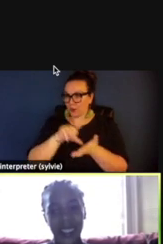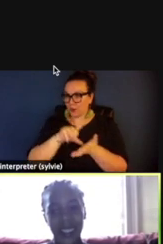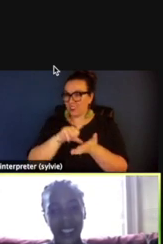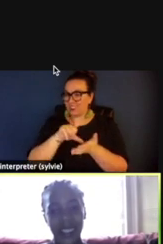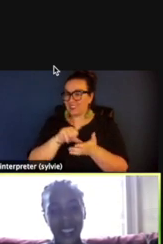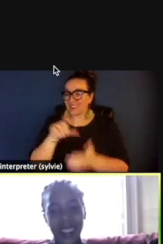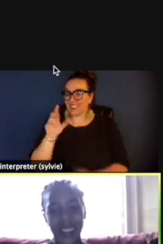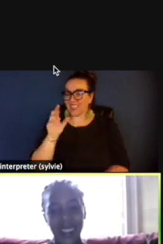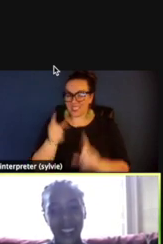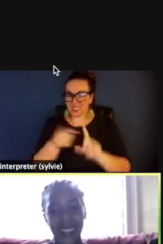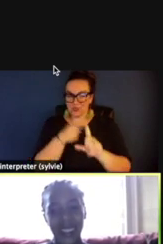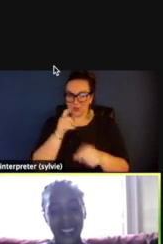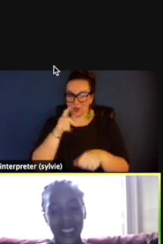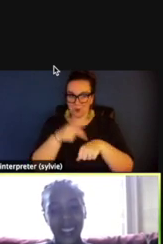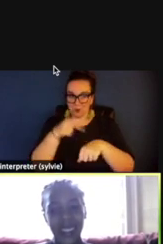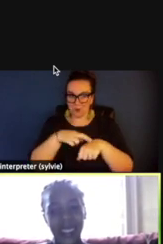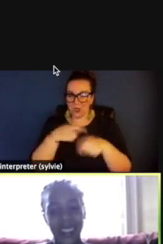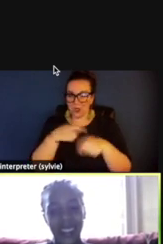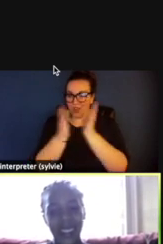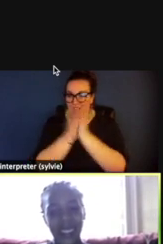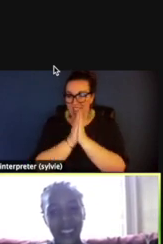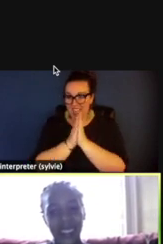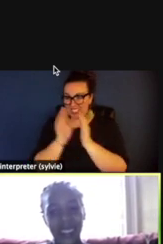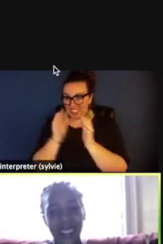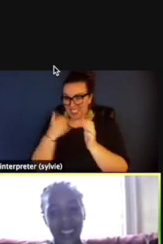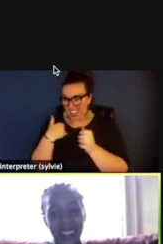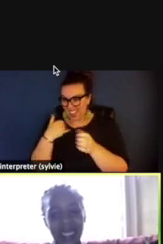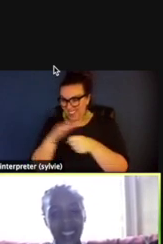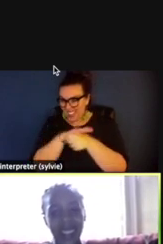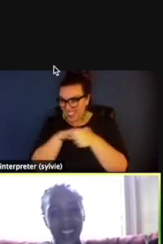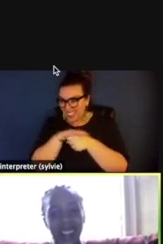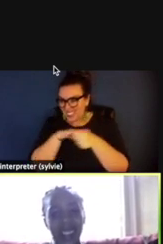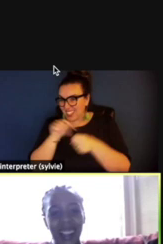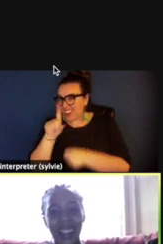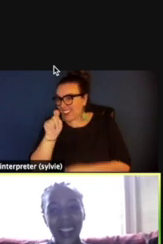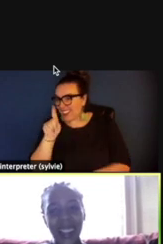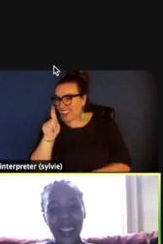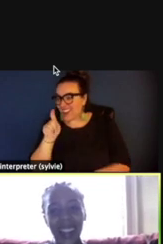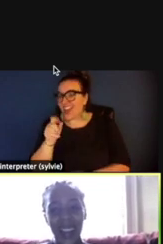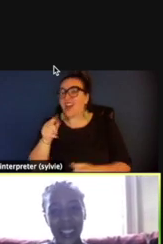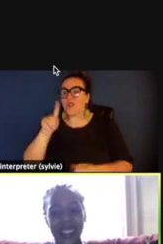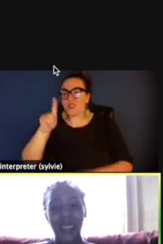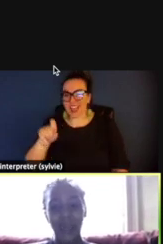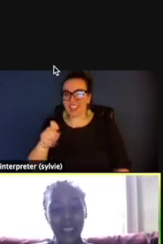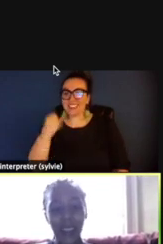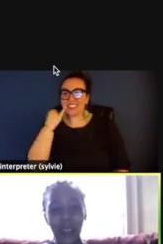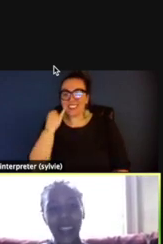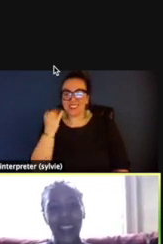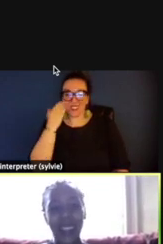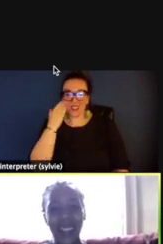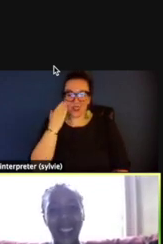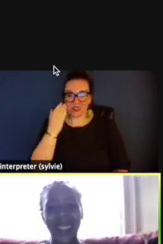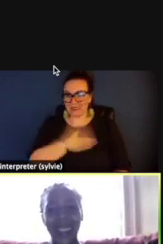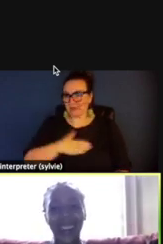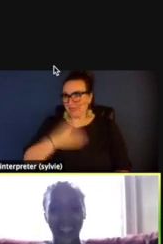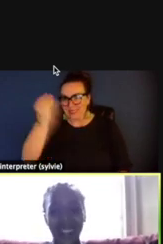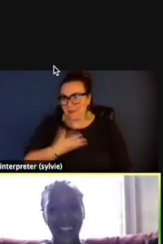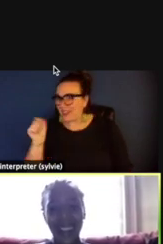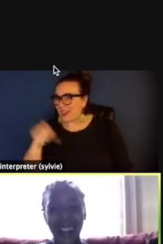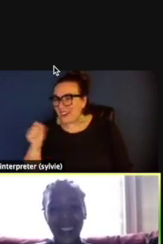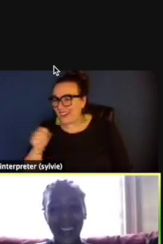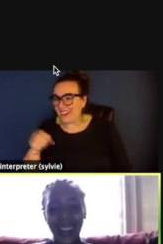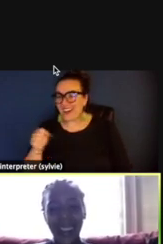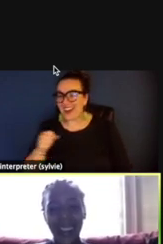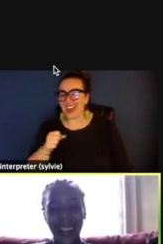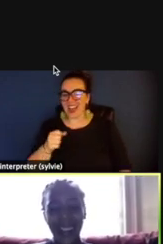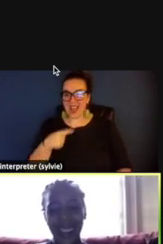knows that if there's Mofongo anywhere in the greater Metro DC area, she will know. Yes, please. So I will ask her. Okay, I will